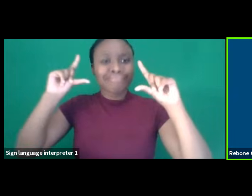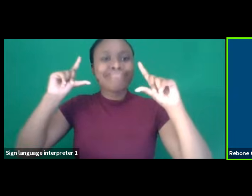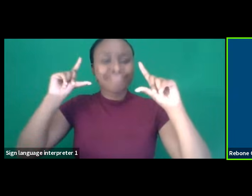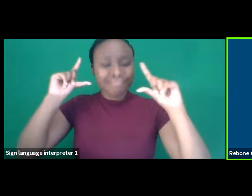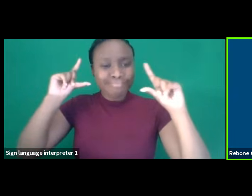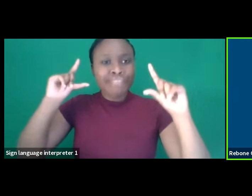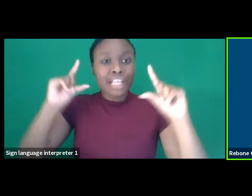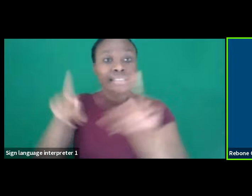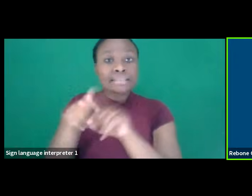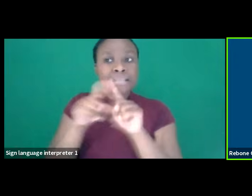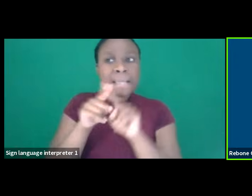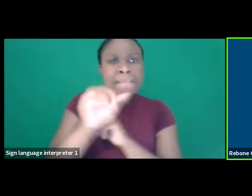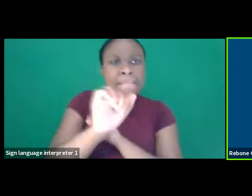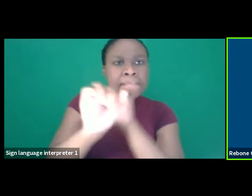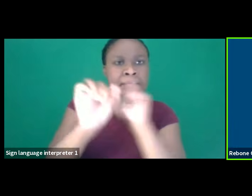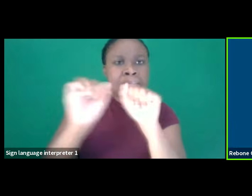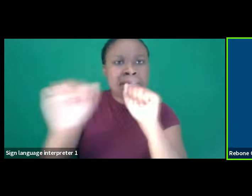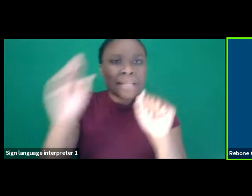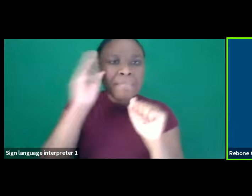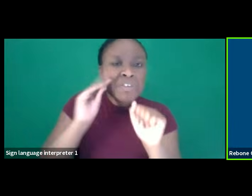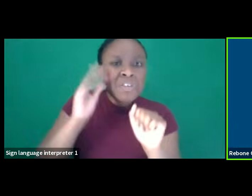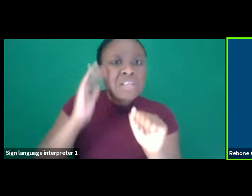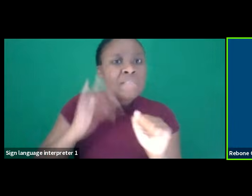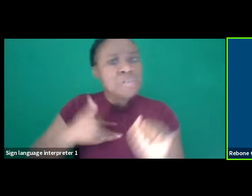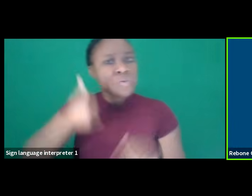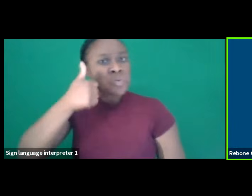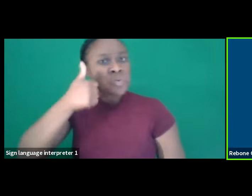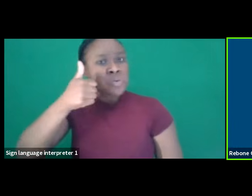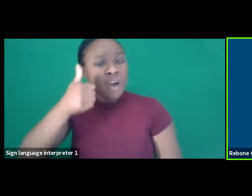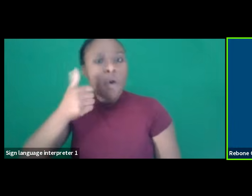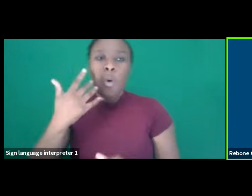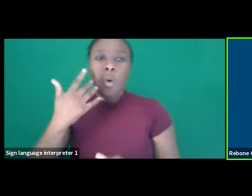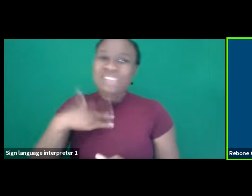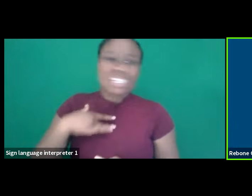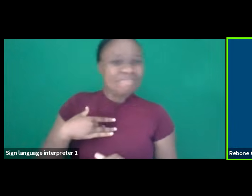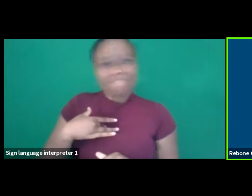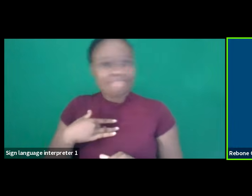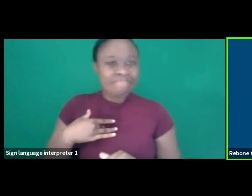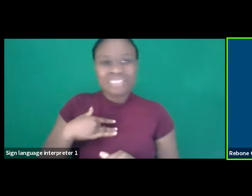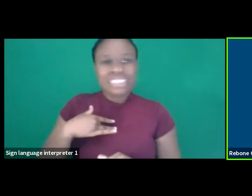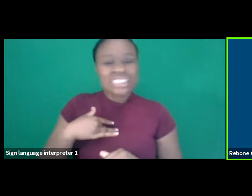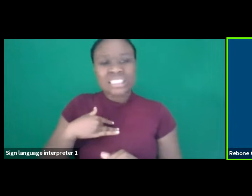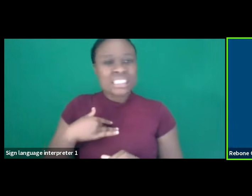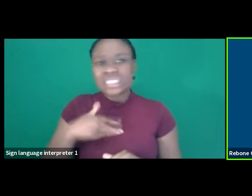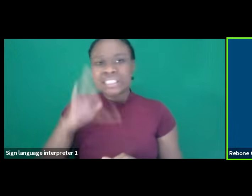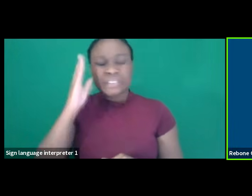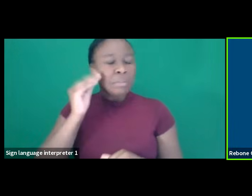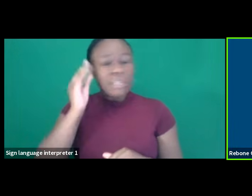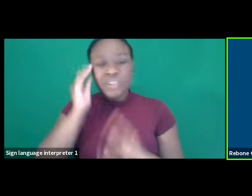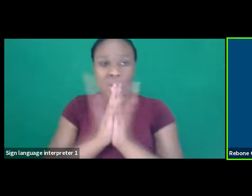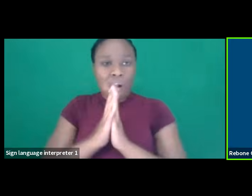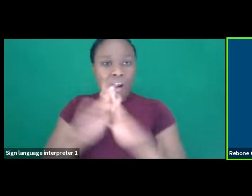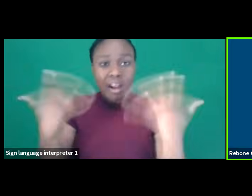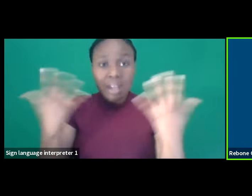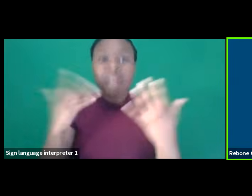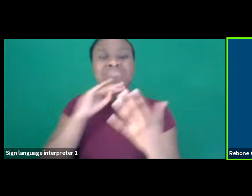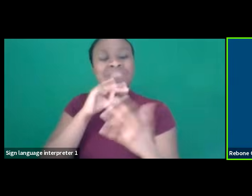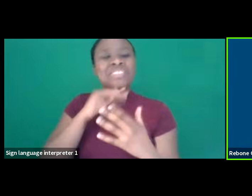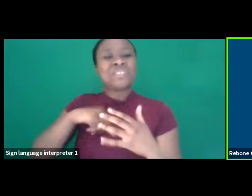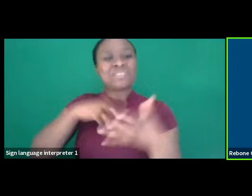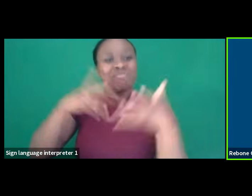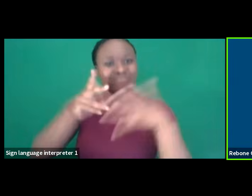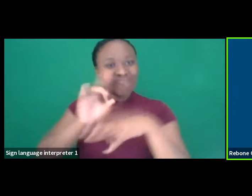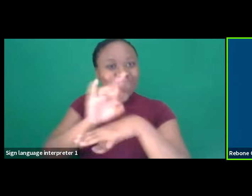the experiences we are offering. More questions today provided qualitative inputs to depth